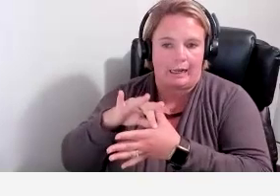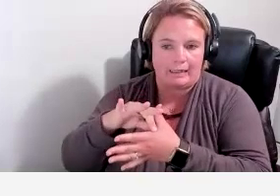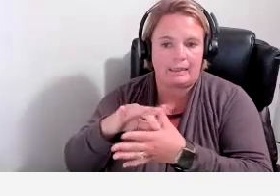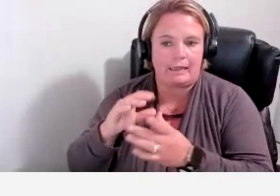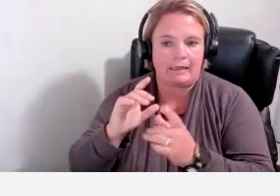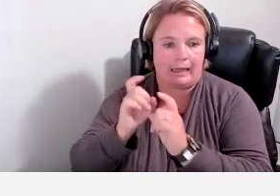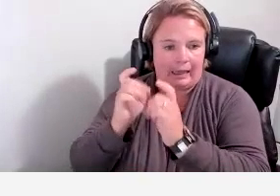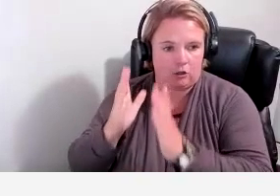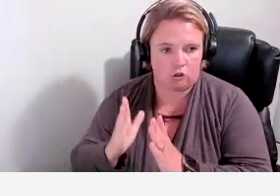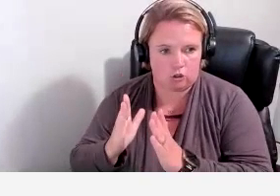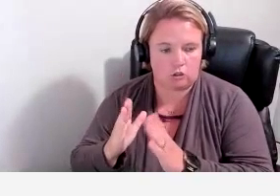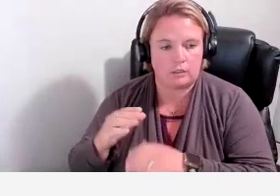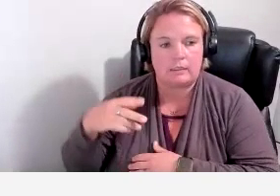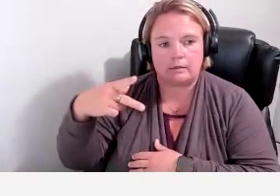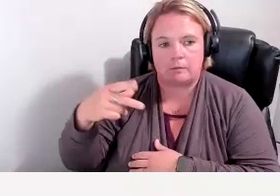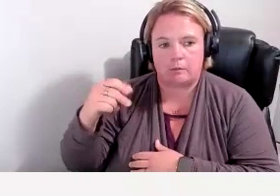the PopeTech